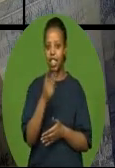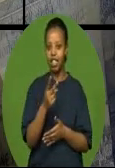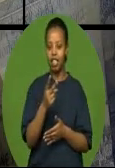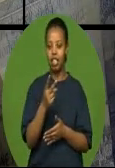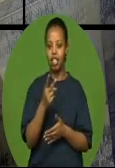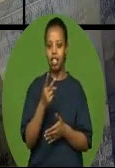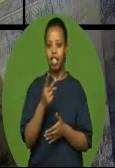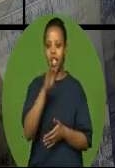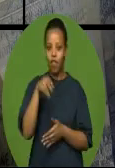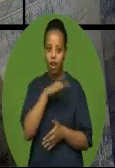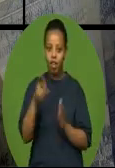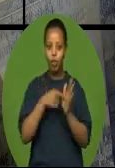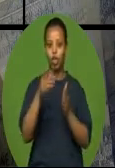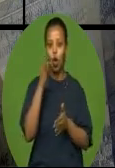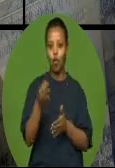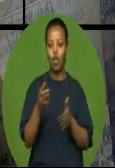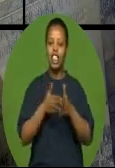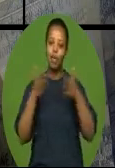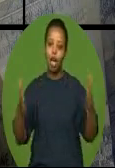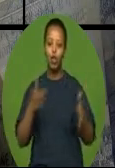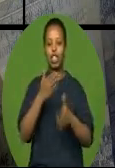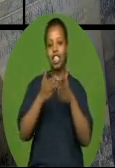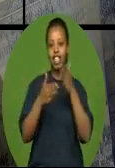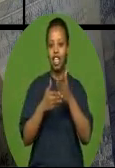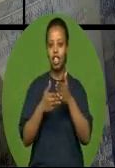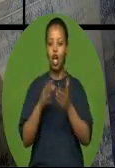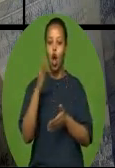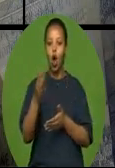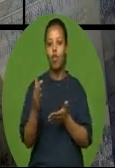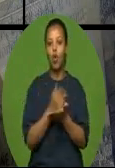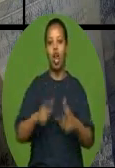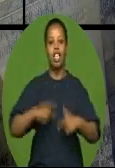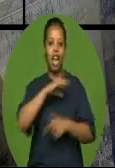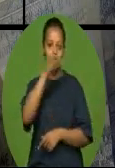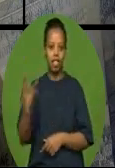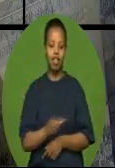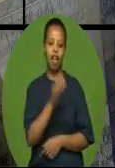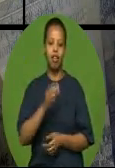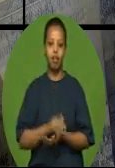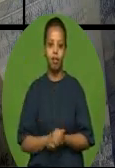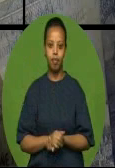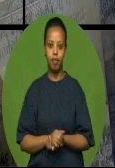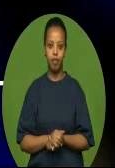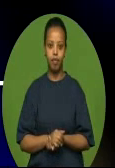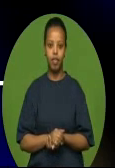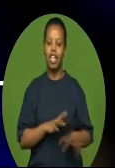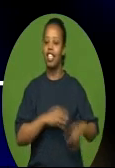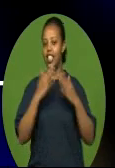Students, let's see the graphical representation of the maturity stage of a product life cycle.